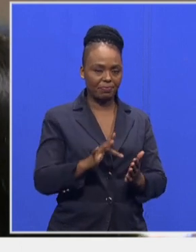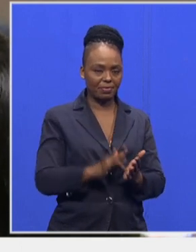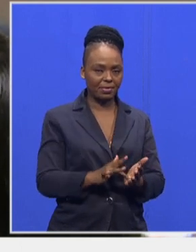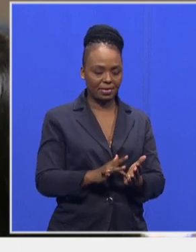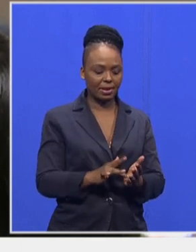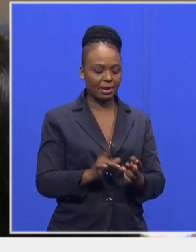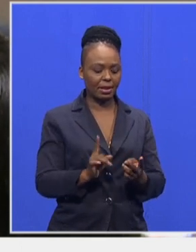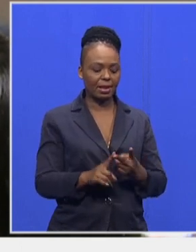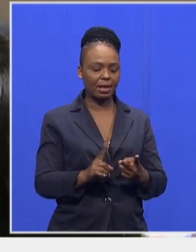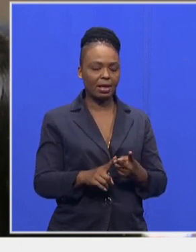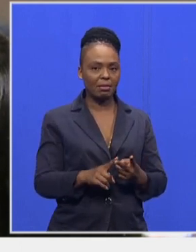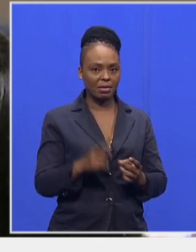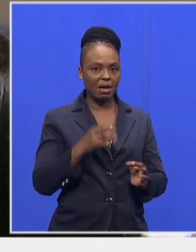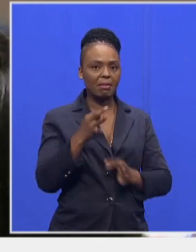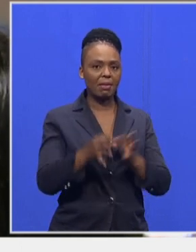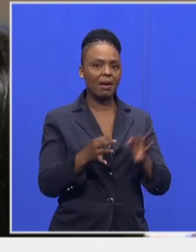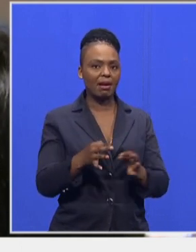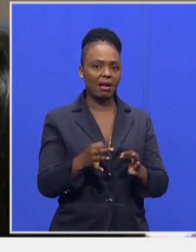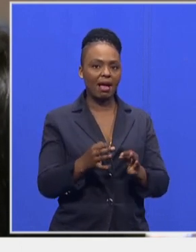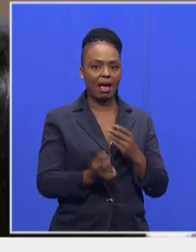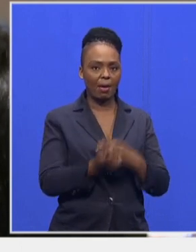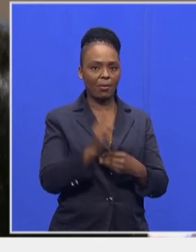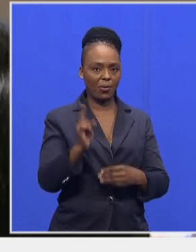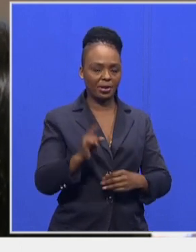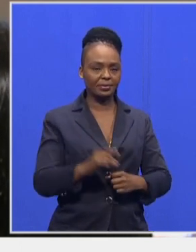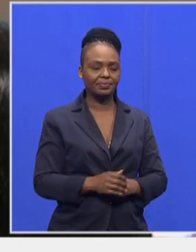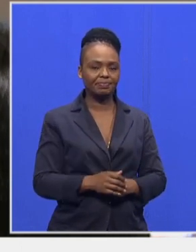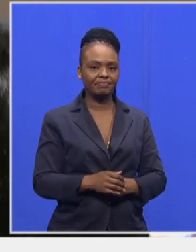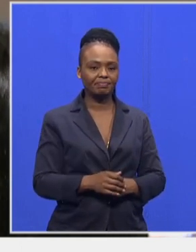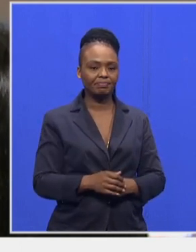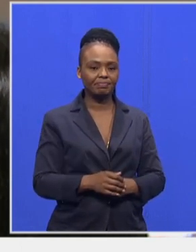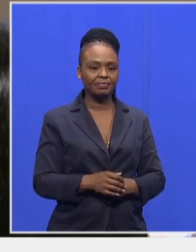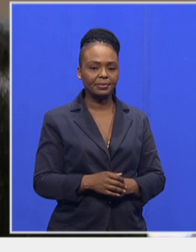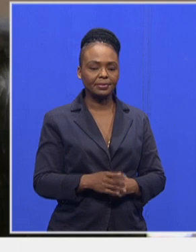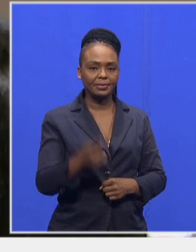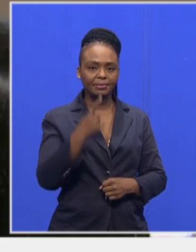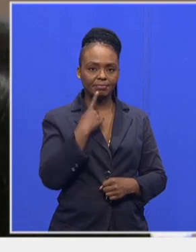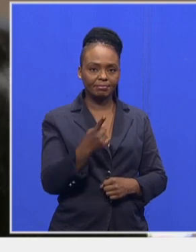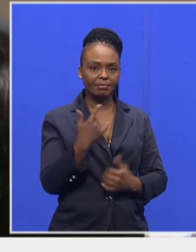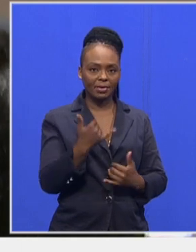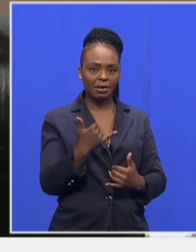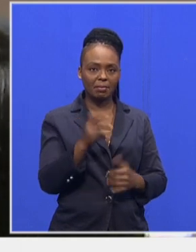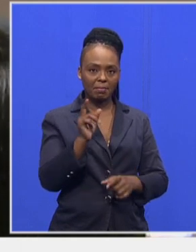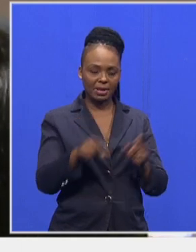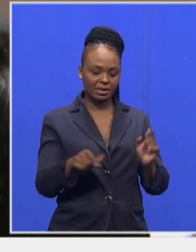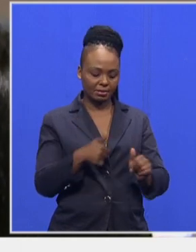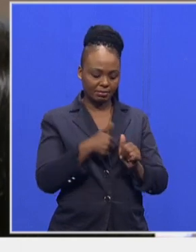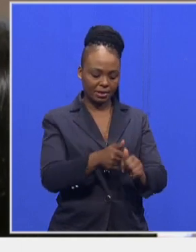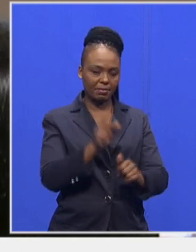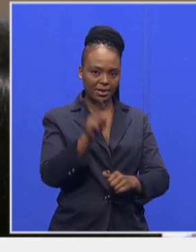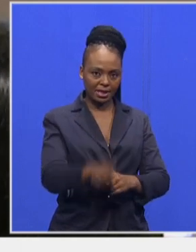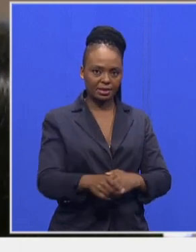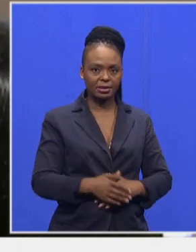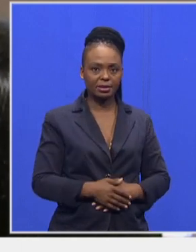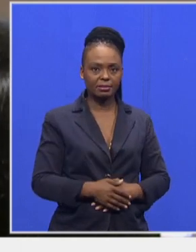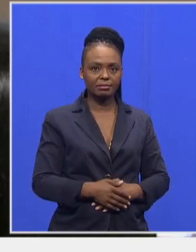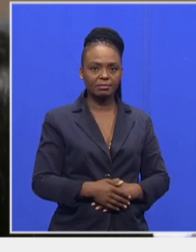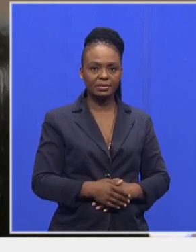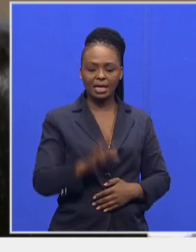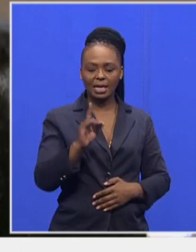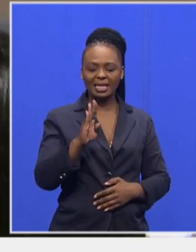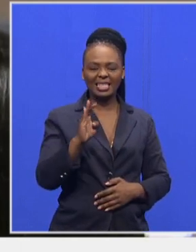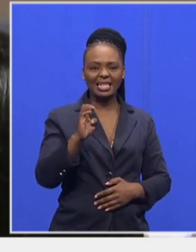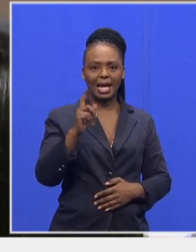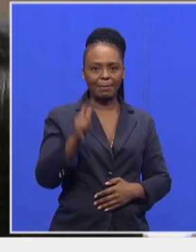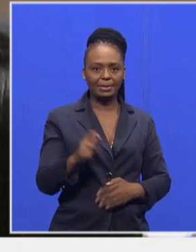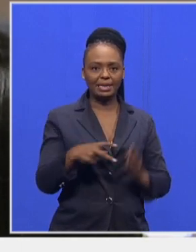the other side. They subjected people to compulsory lie detection tests, and the majority of the people they have